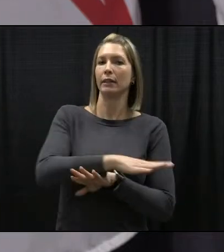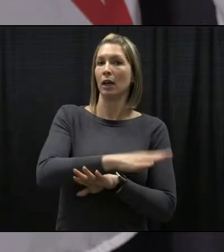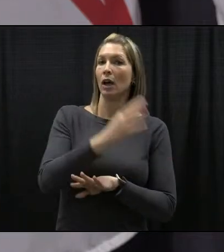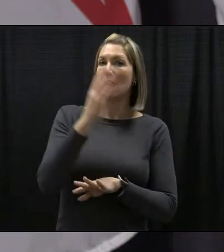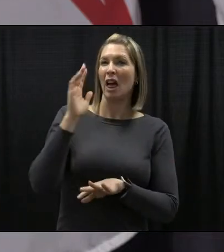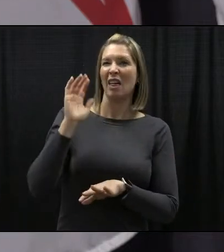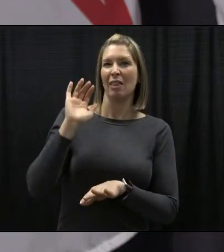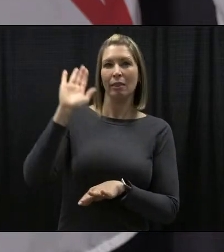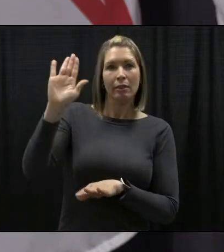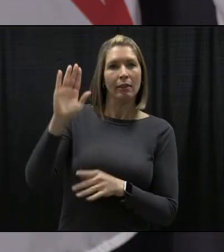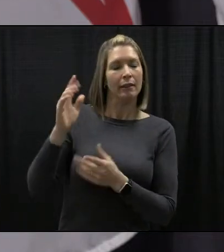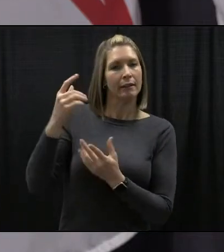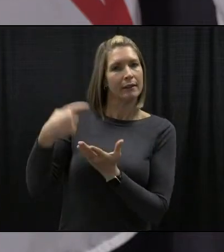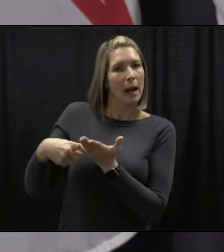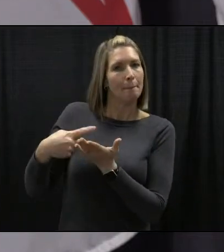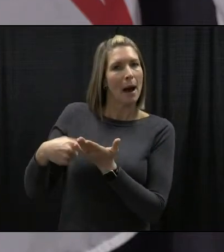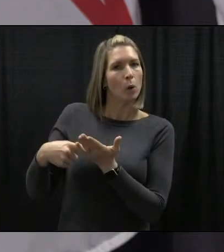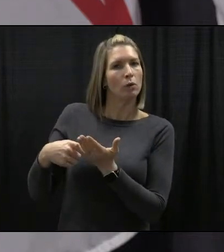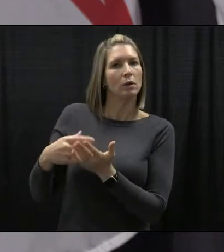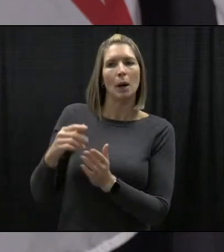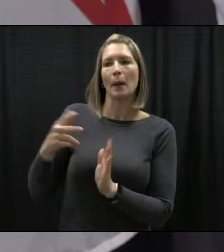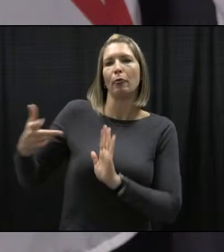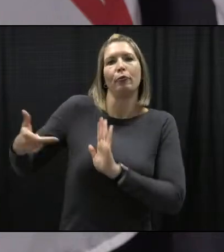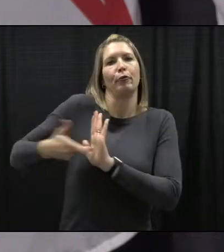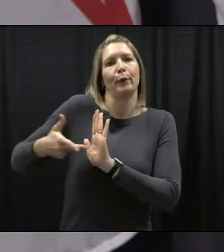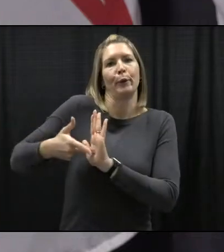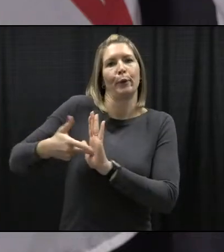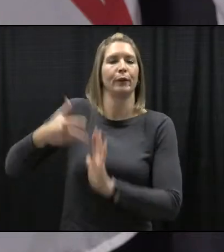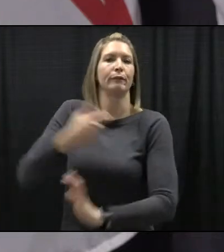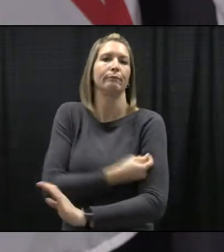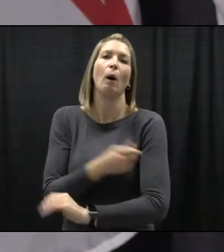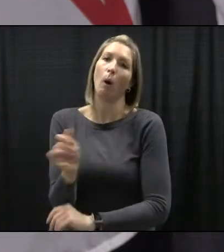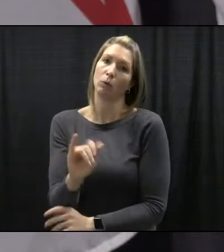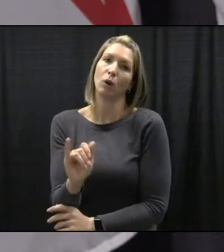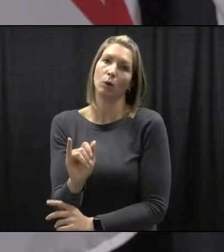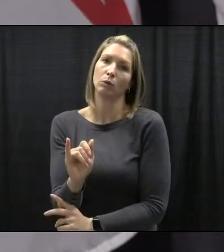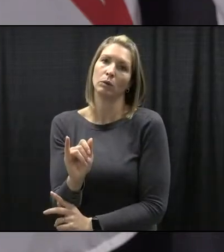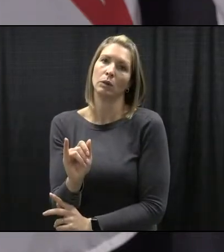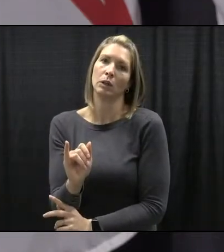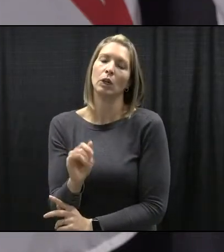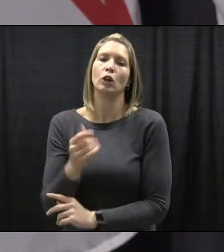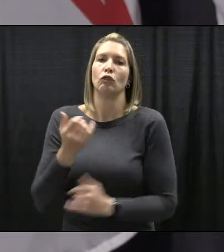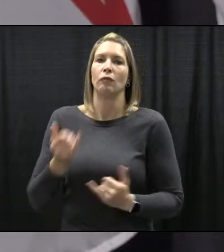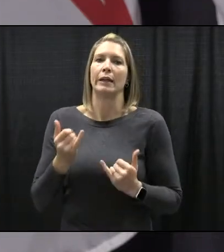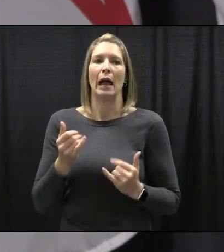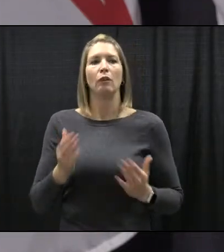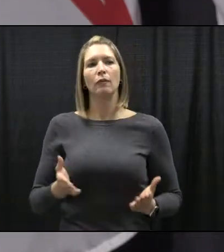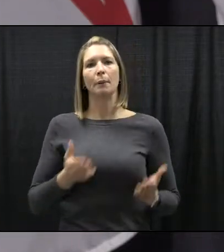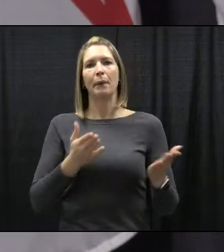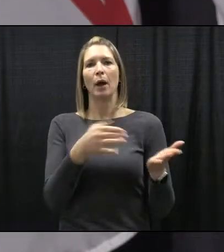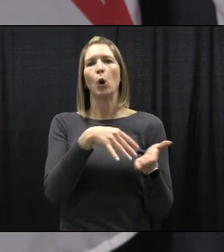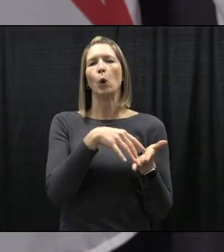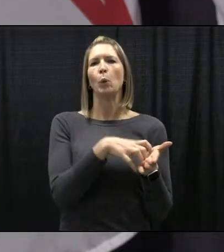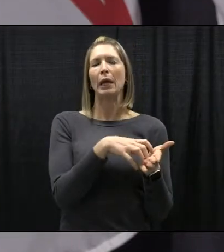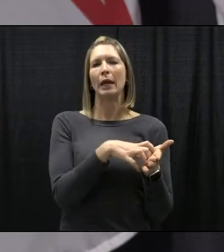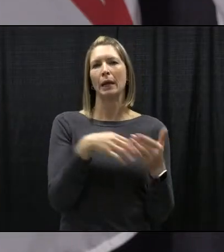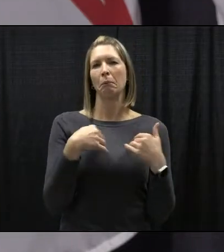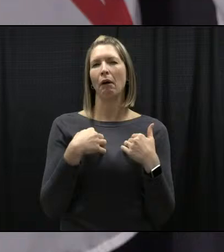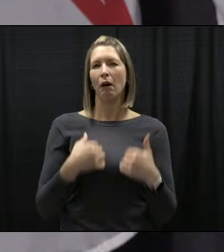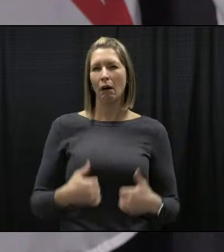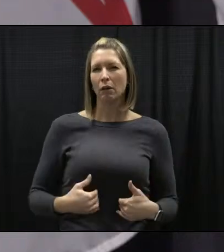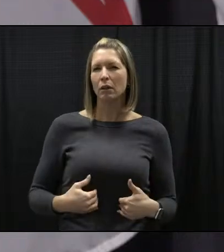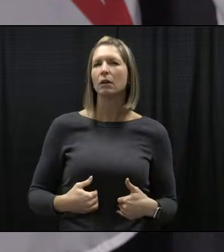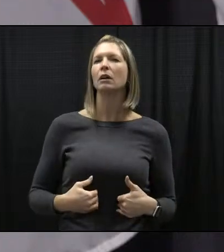And part of the reasoning for the booster dosing, the groups that we recommended, was because of people who are